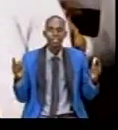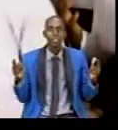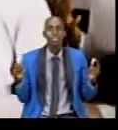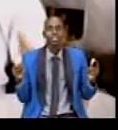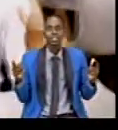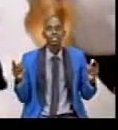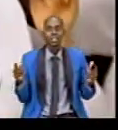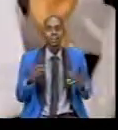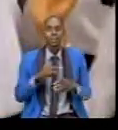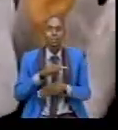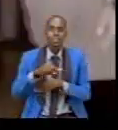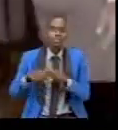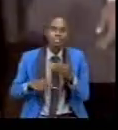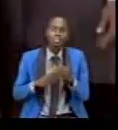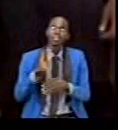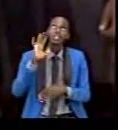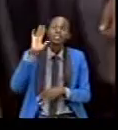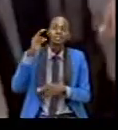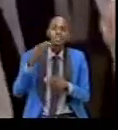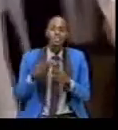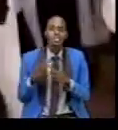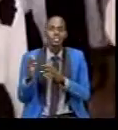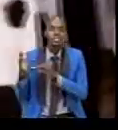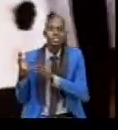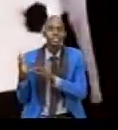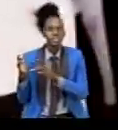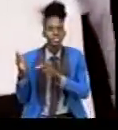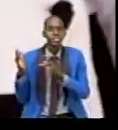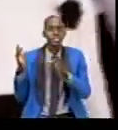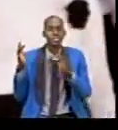Supernatural about your Jesus.